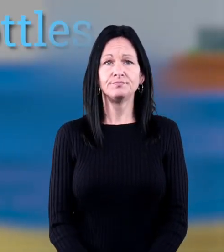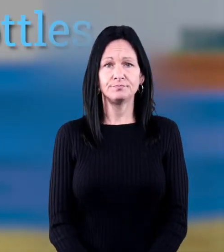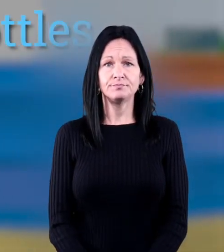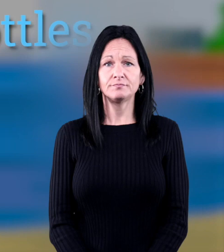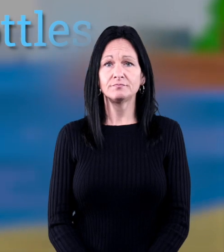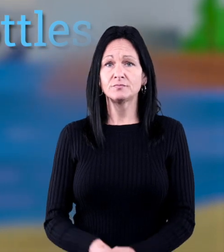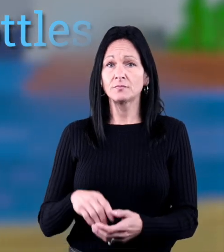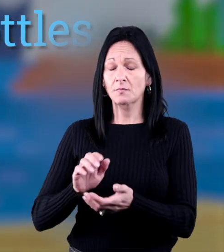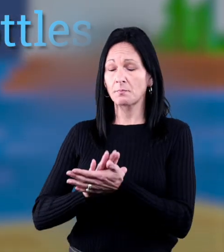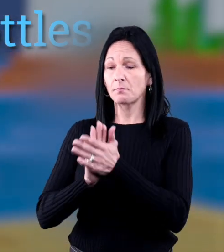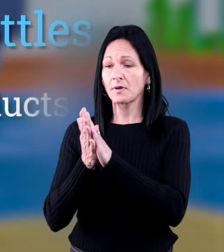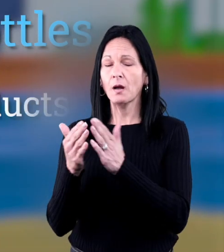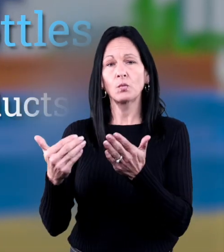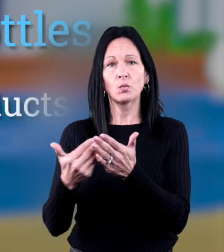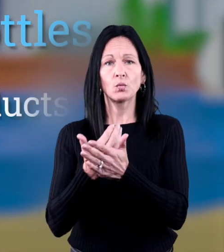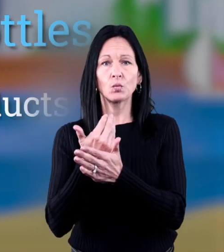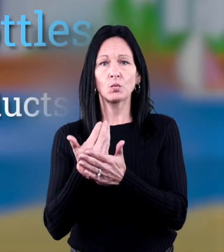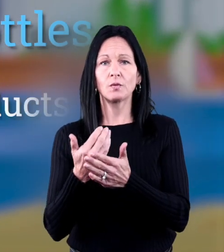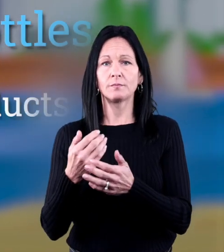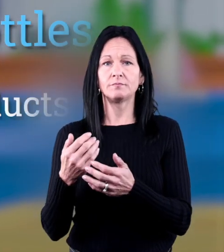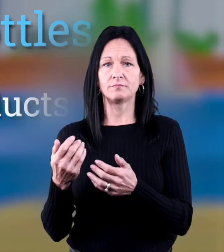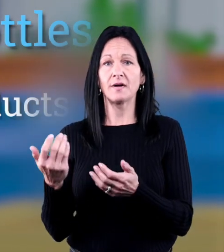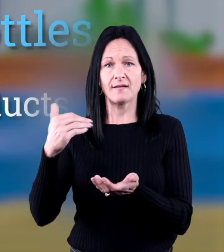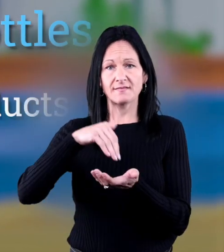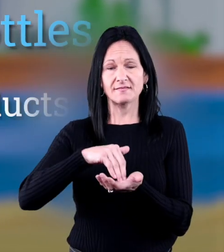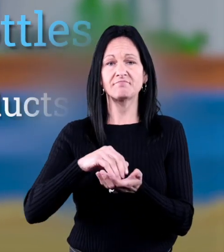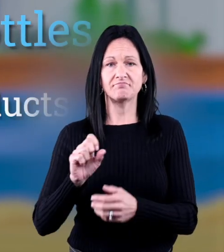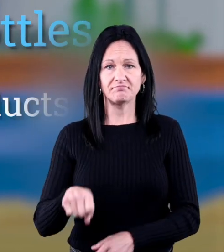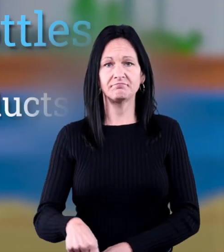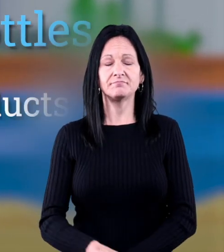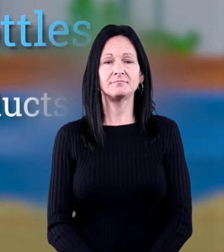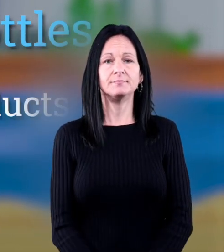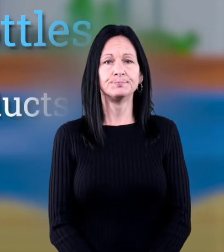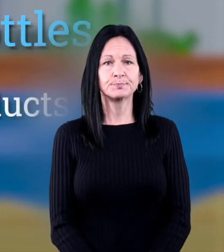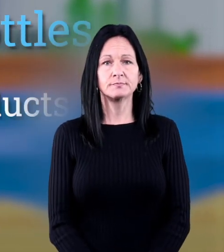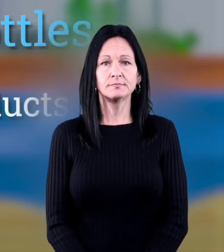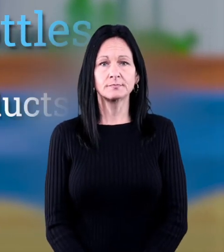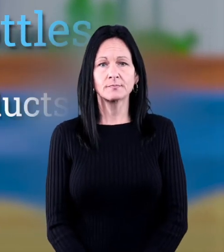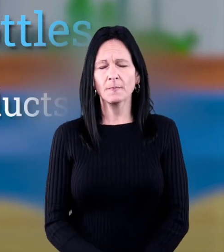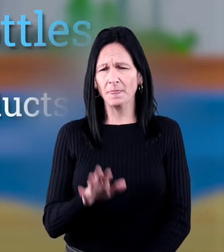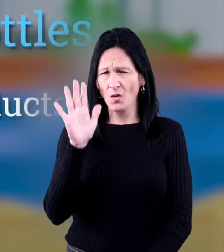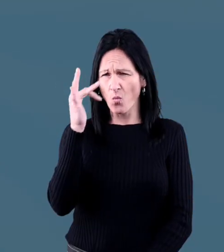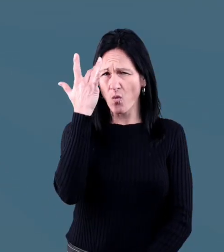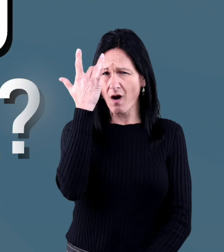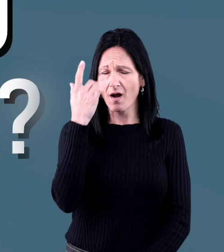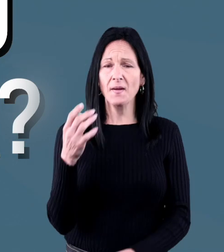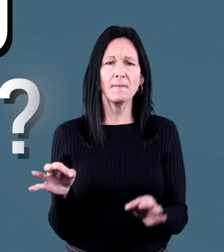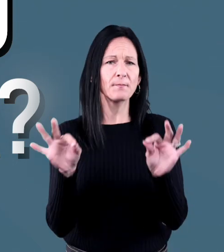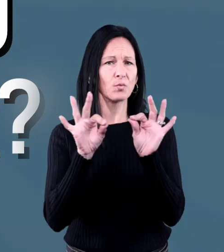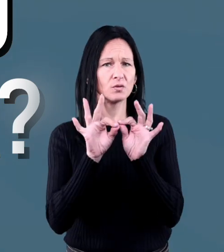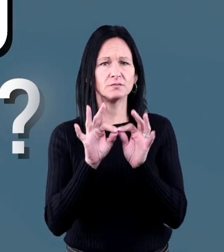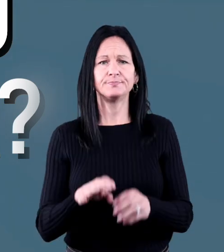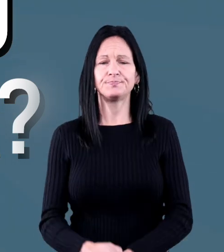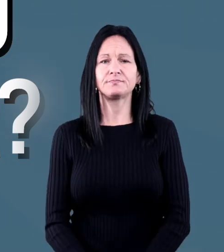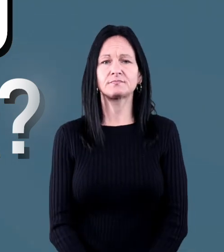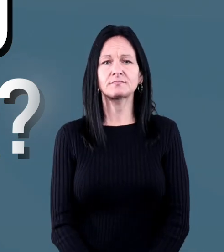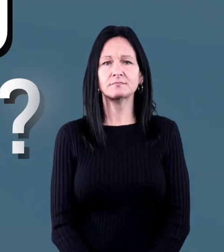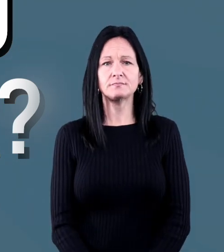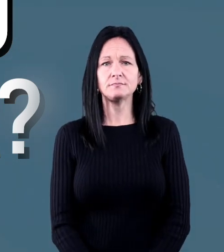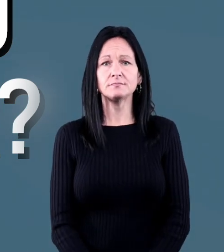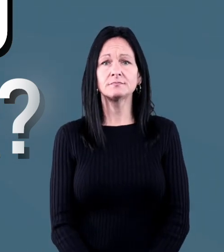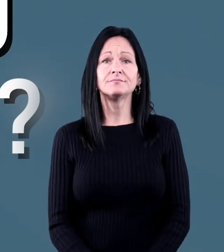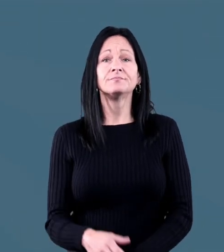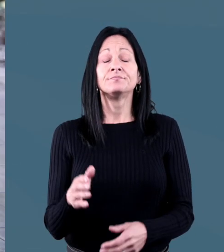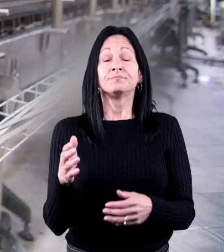and glass bottles and turning them into new products that we can use again. So why is recycling important?